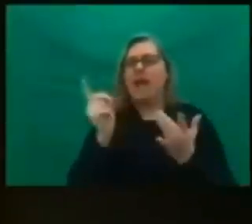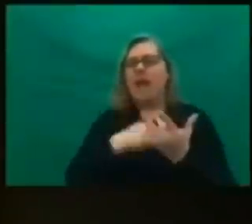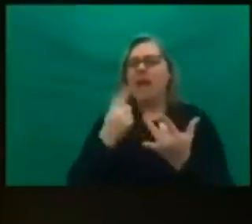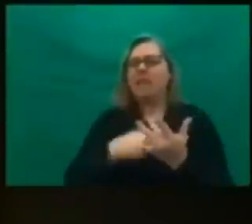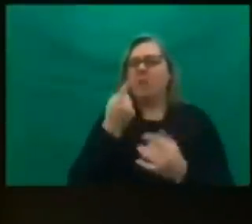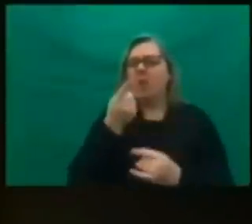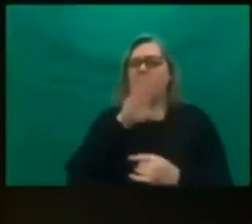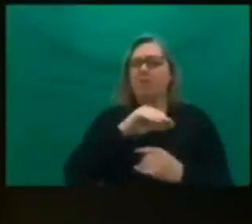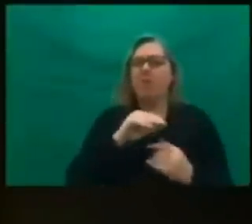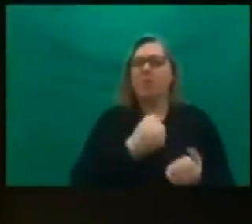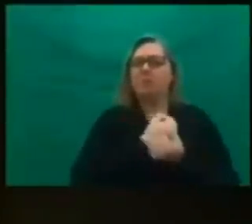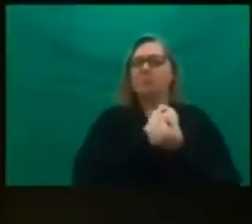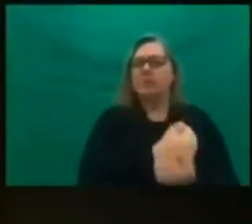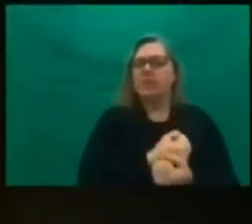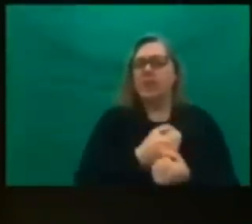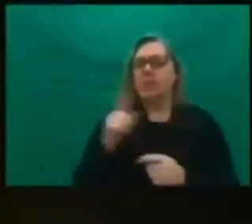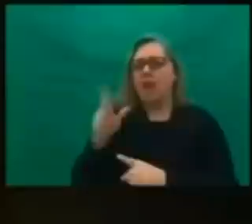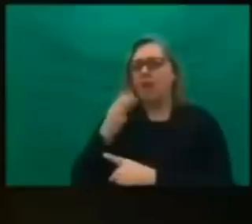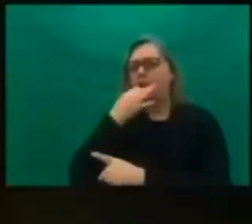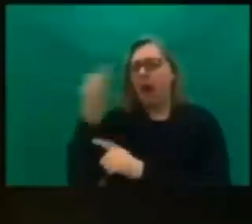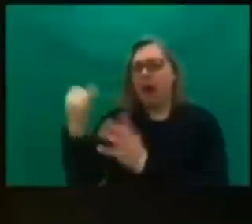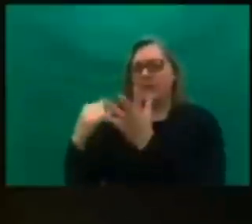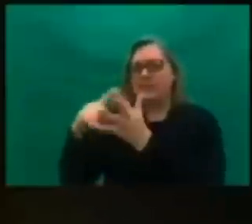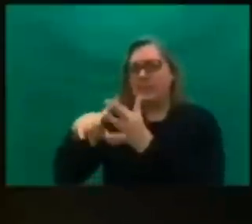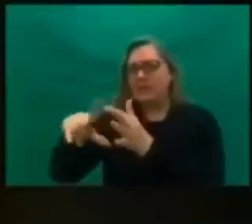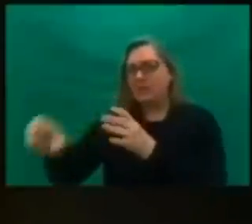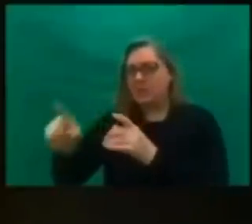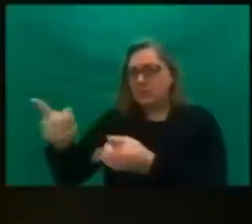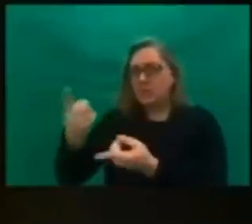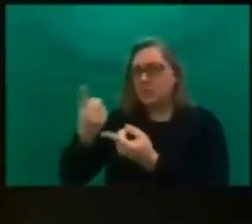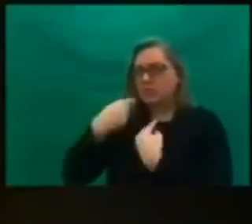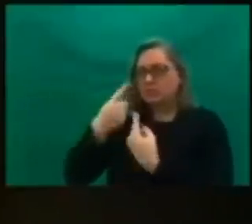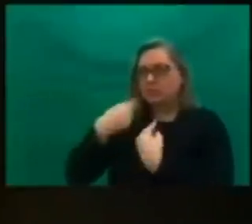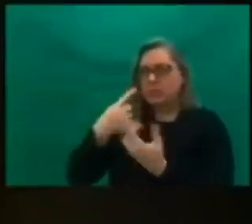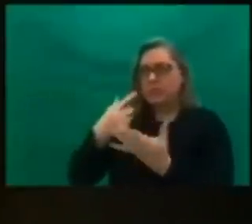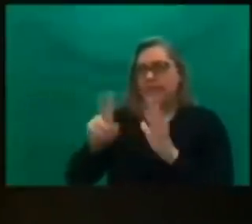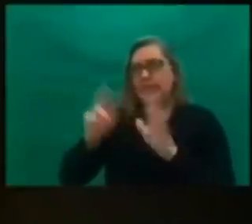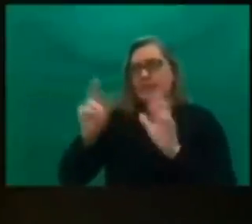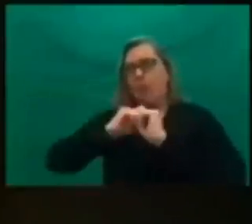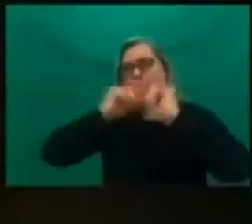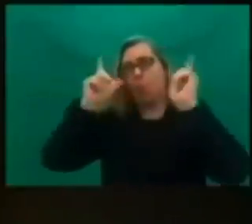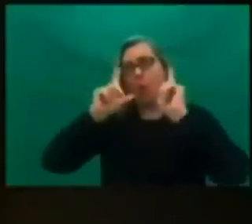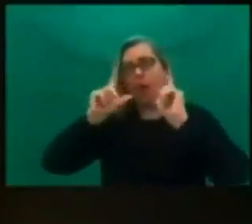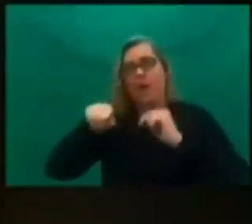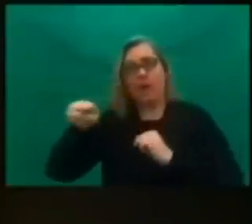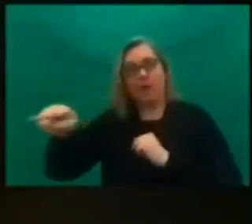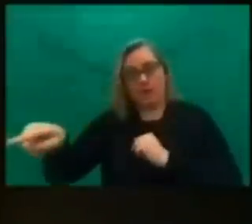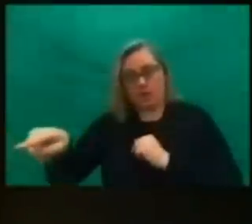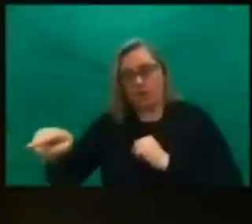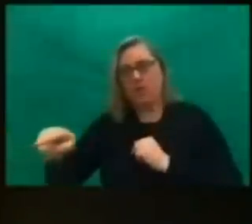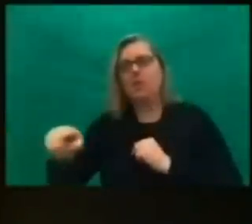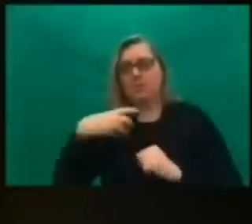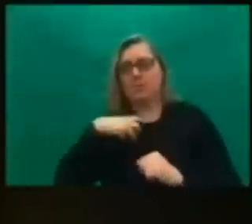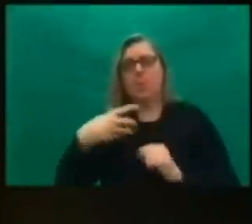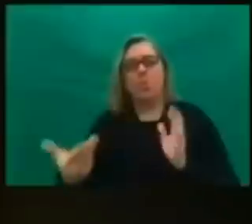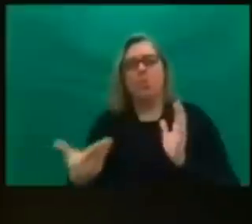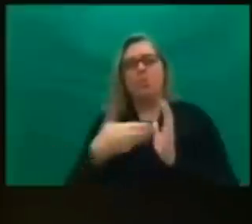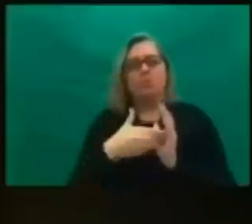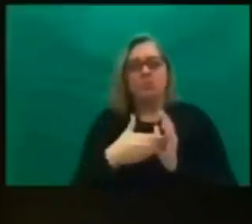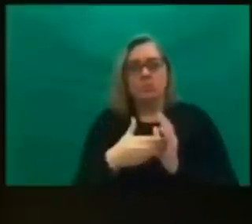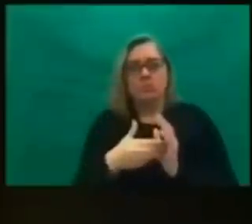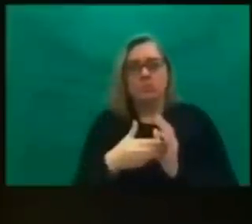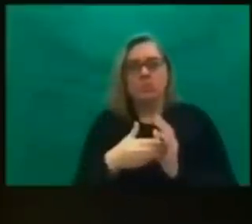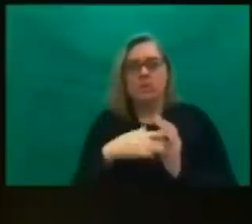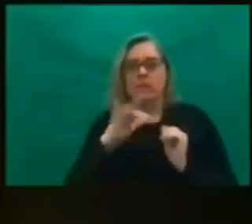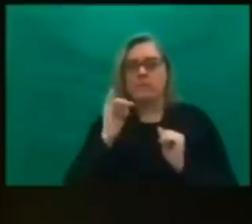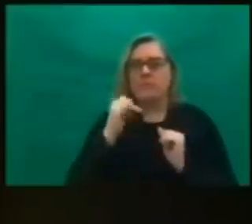prisoner, but I'll just ask the secretary to advise me if she is aware of anything else that may have